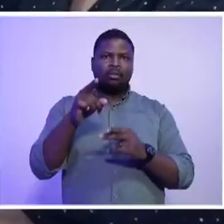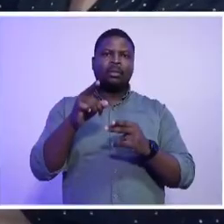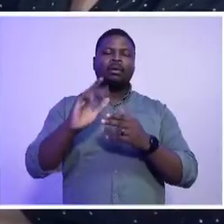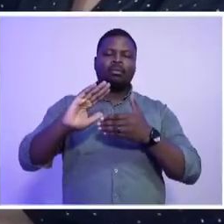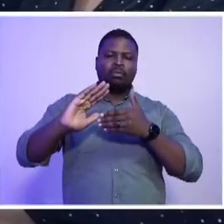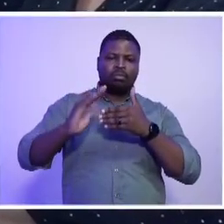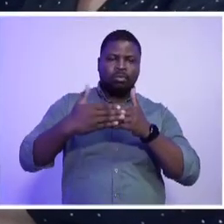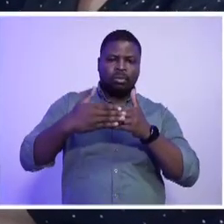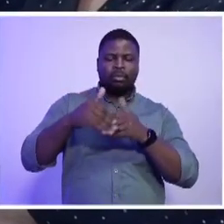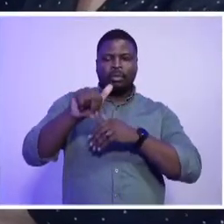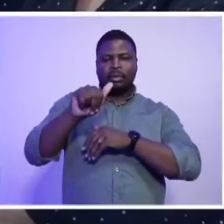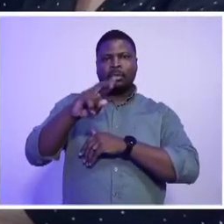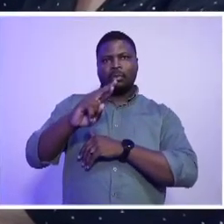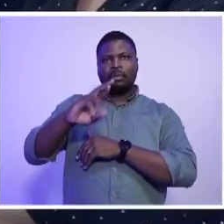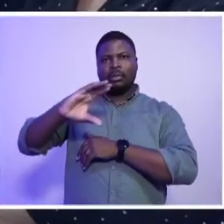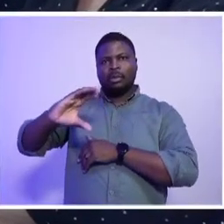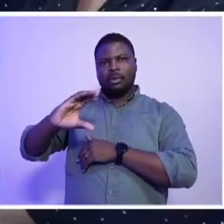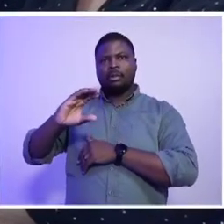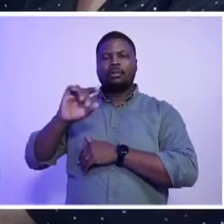close the ARC